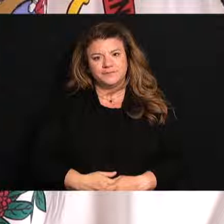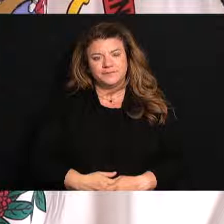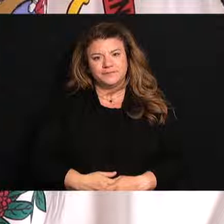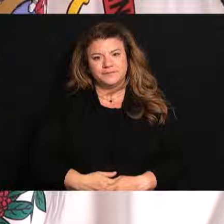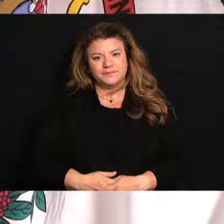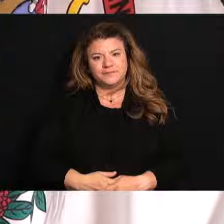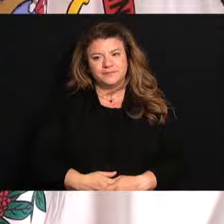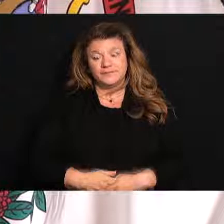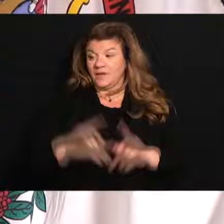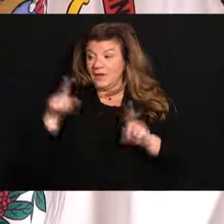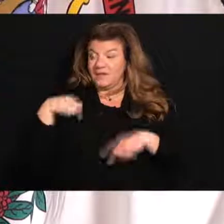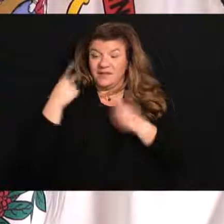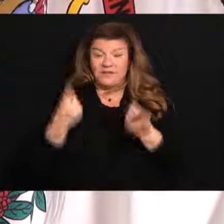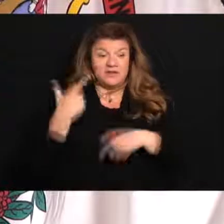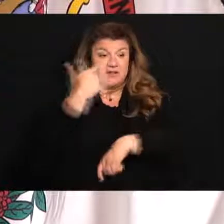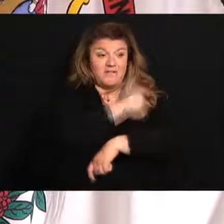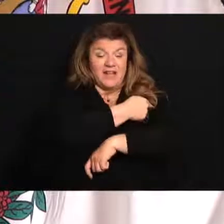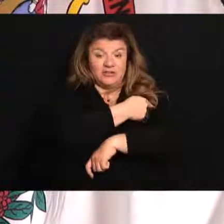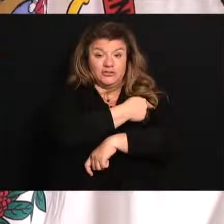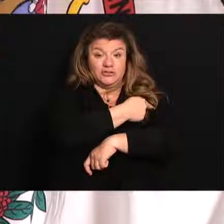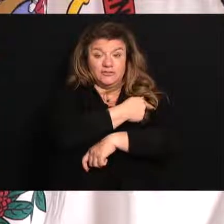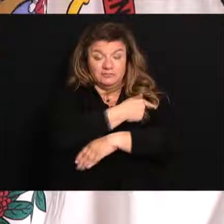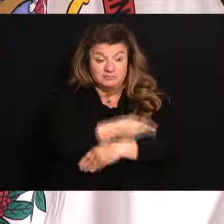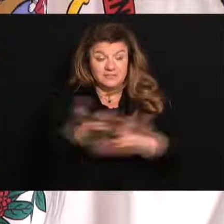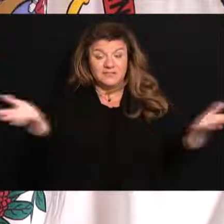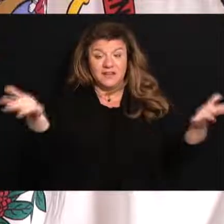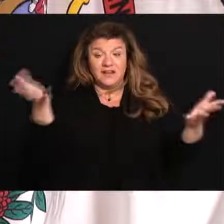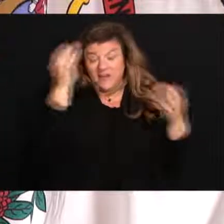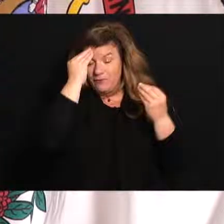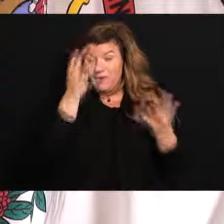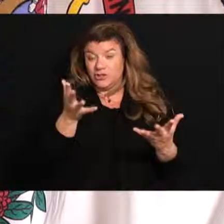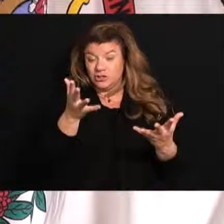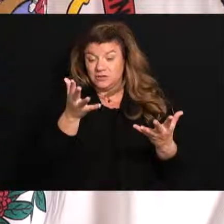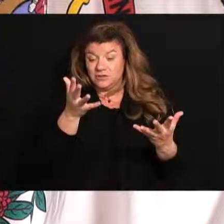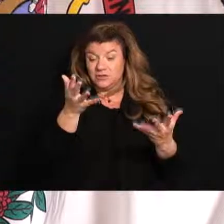As far as the vaccine distribution update and everything, we're at,